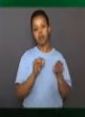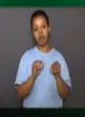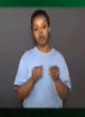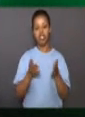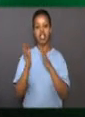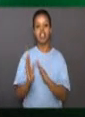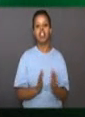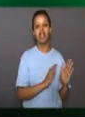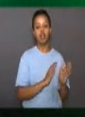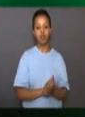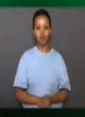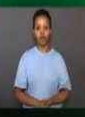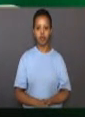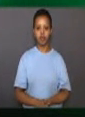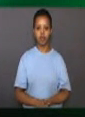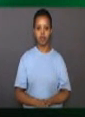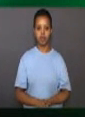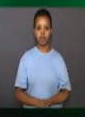Students, let's get ready.